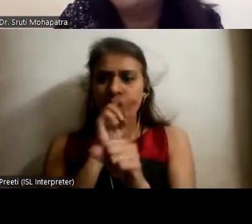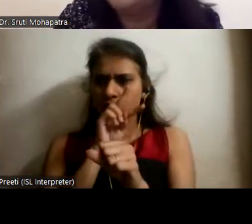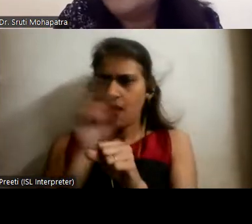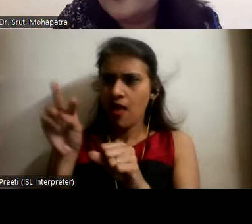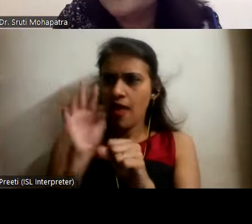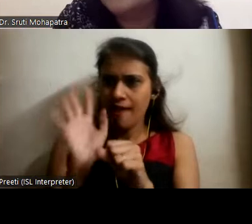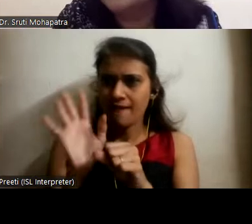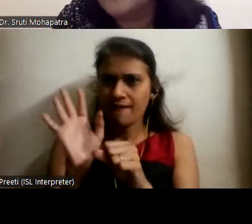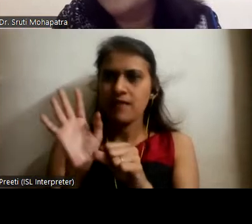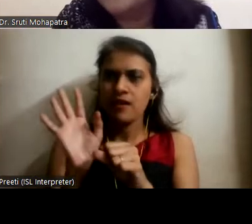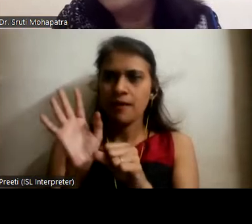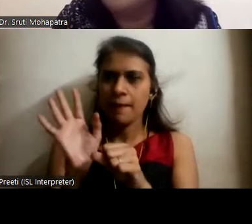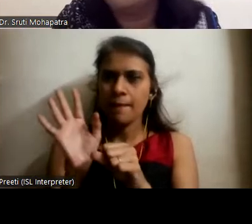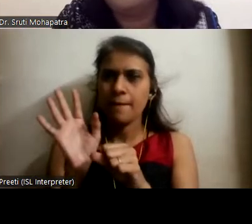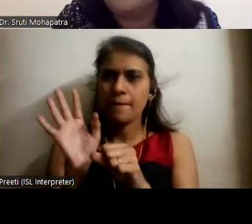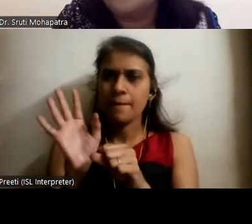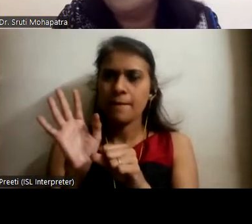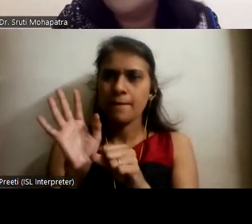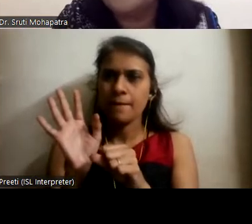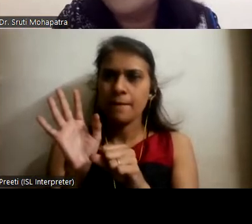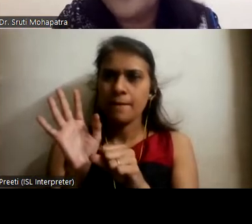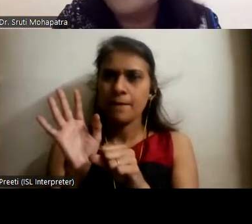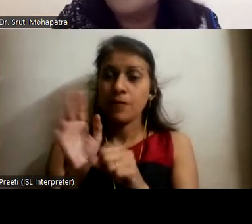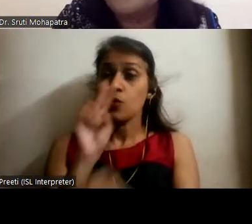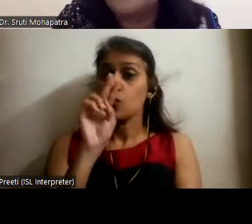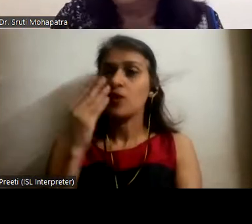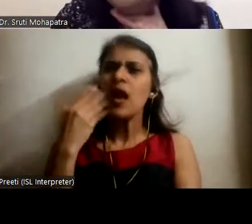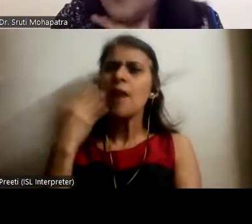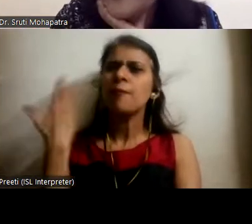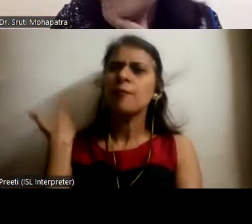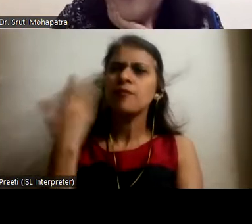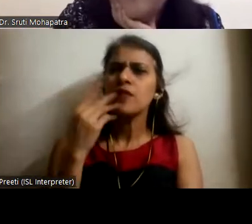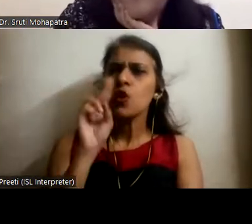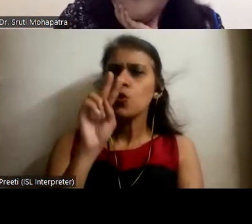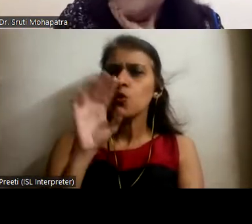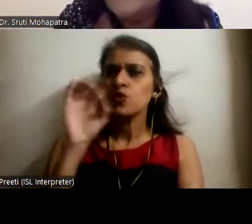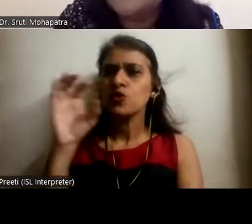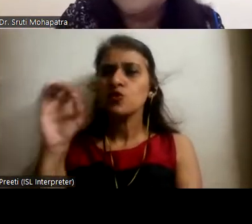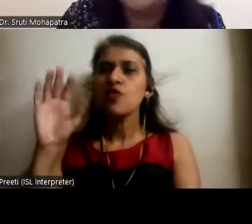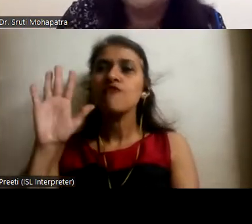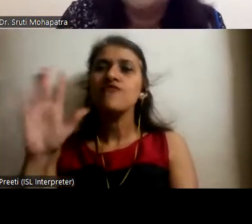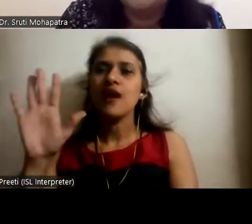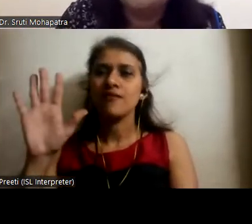fact, I can talk to you about 2005. In 2005, we had the